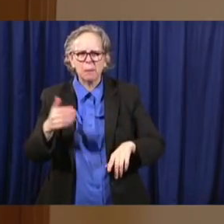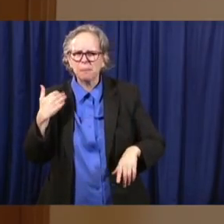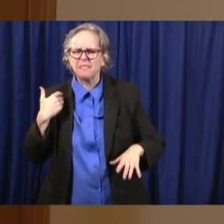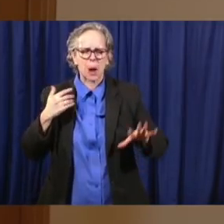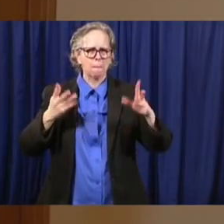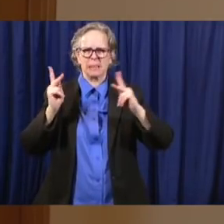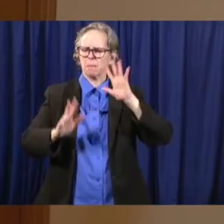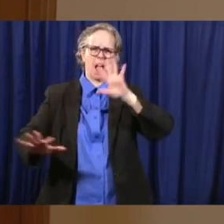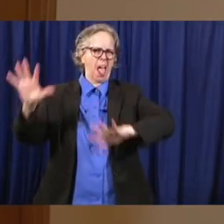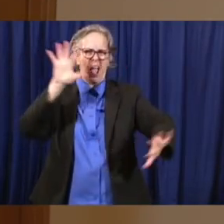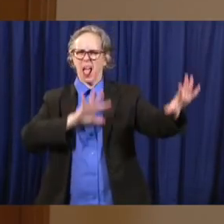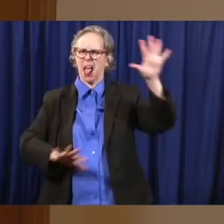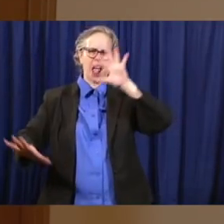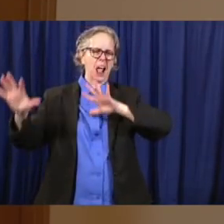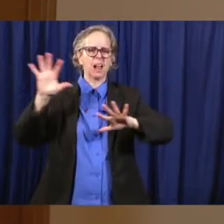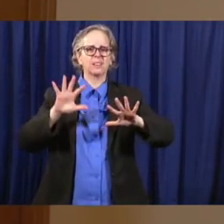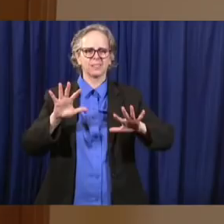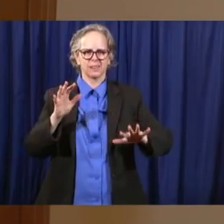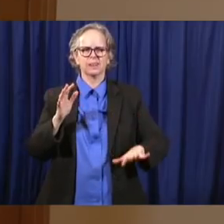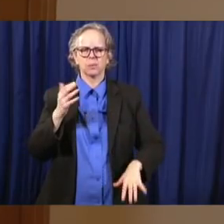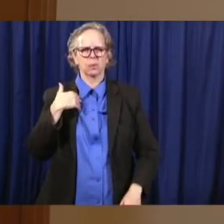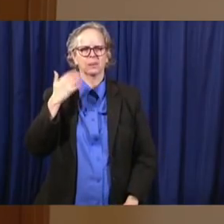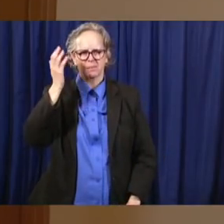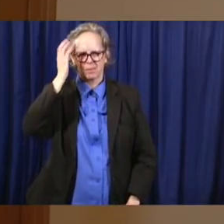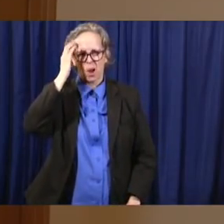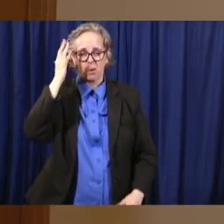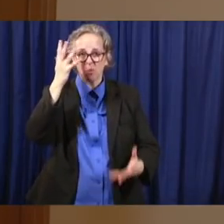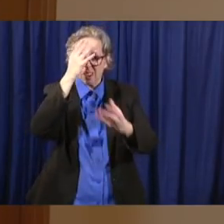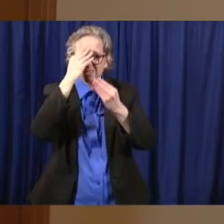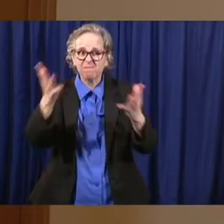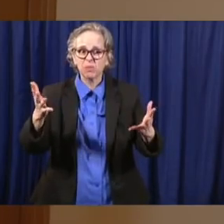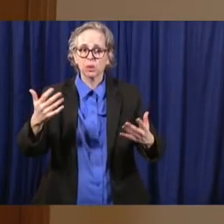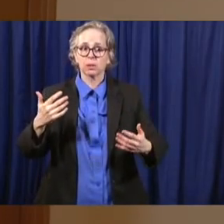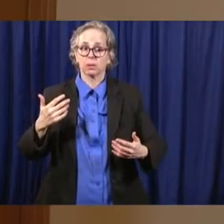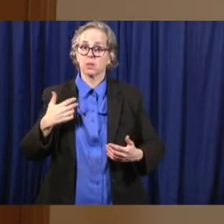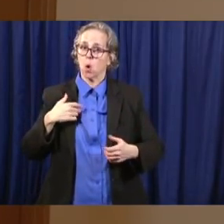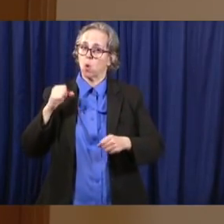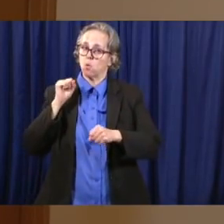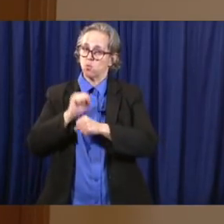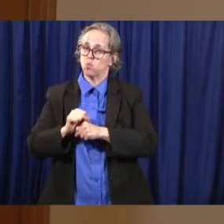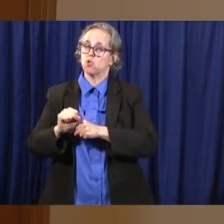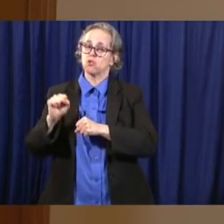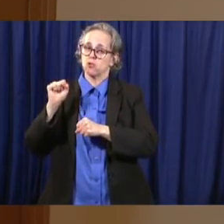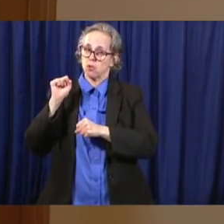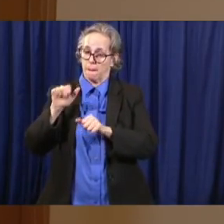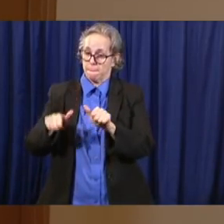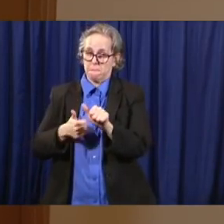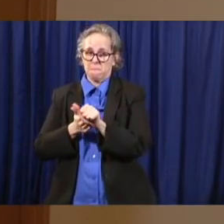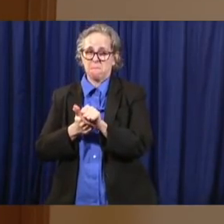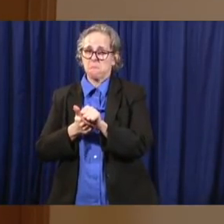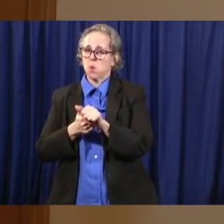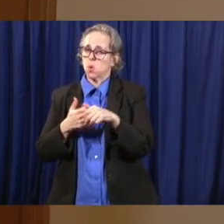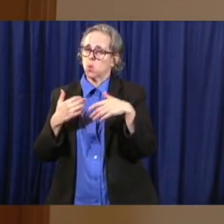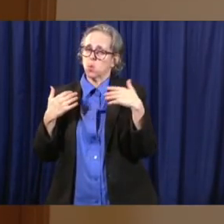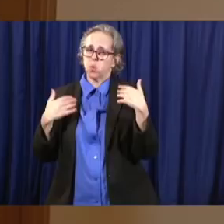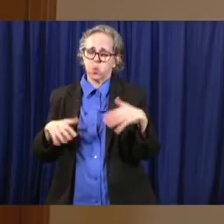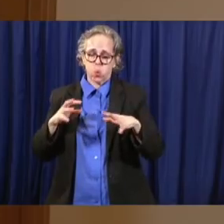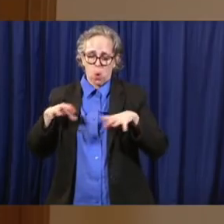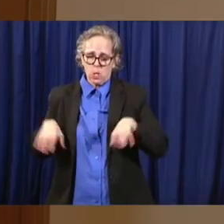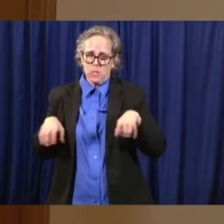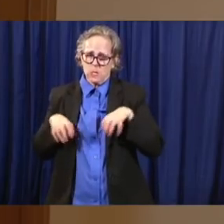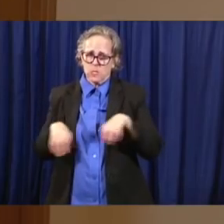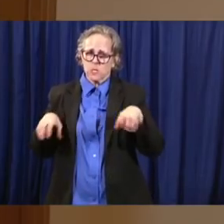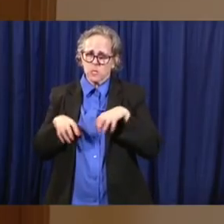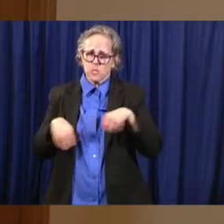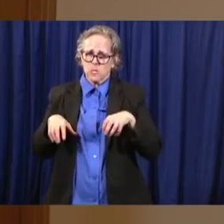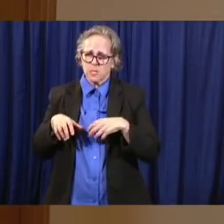working tirelessly behind the scenes, what you're seeing here, fighting every day to get you the information you